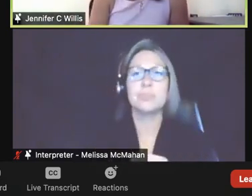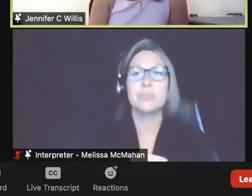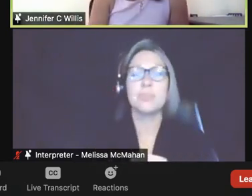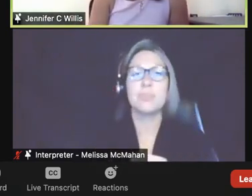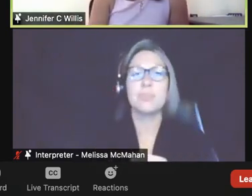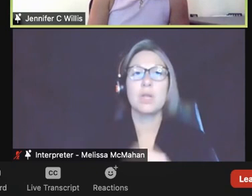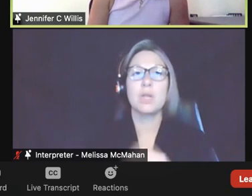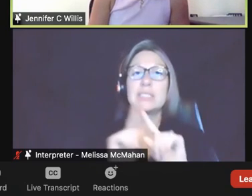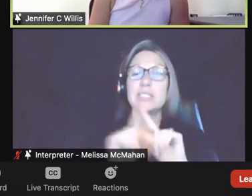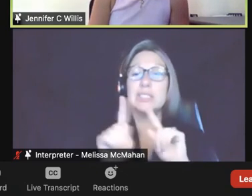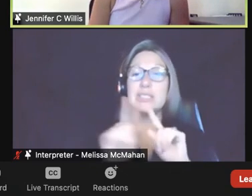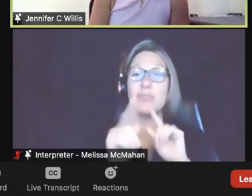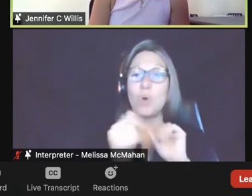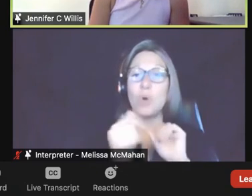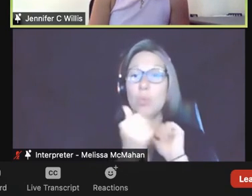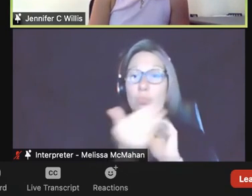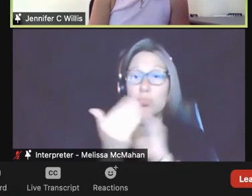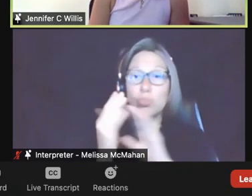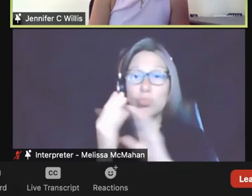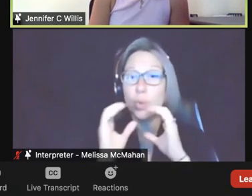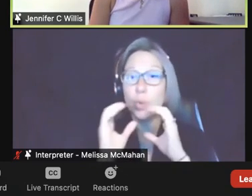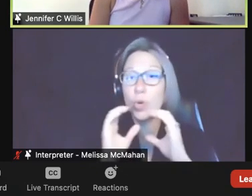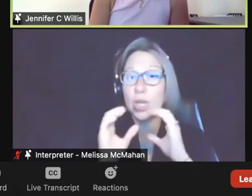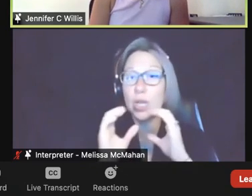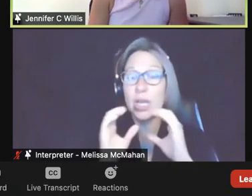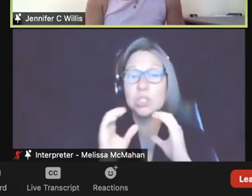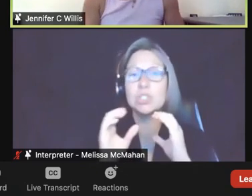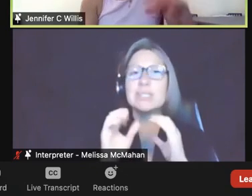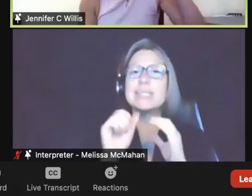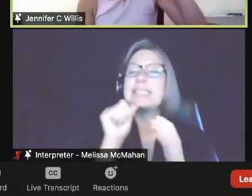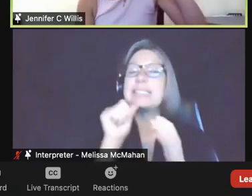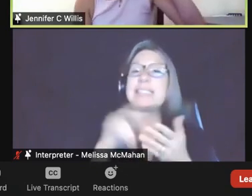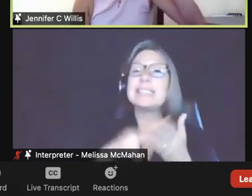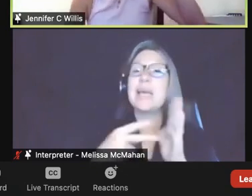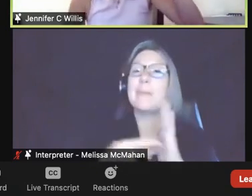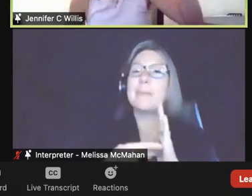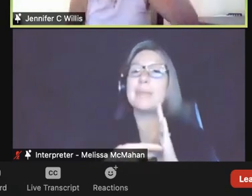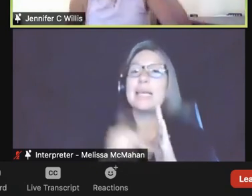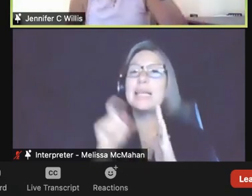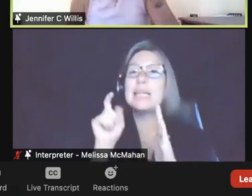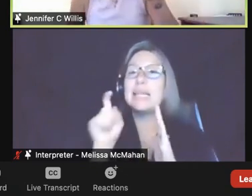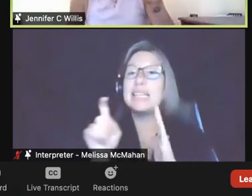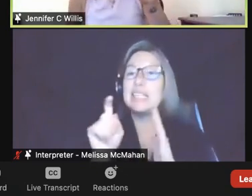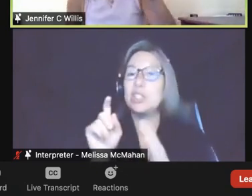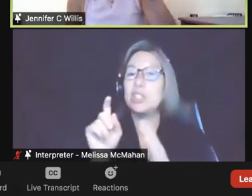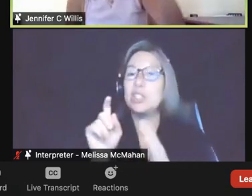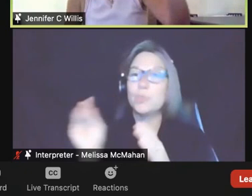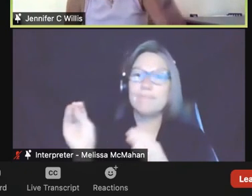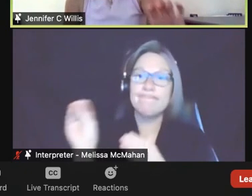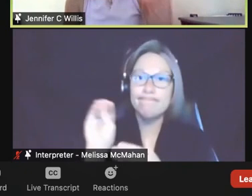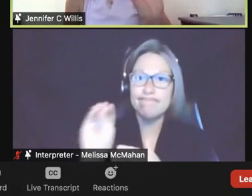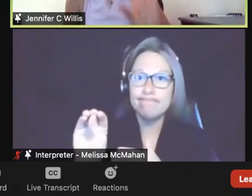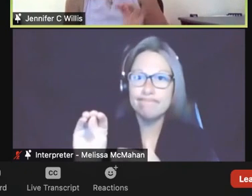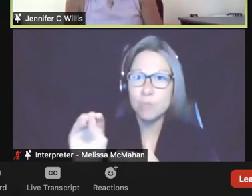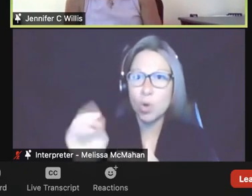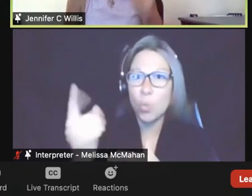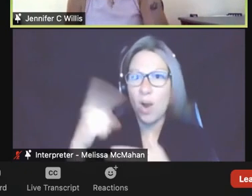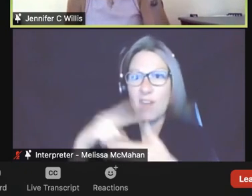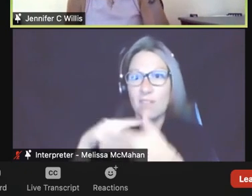modalities of communication. And so that, but that still doesn't mean that they don't need to still fit into one of the